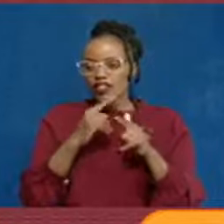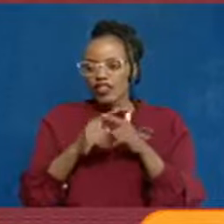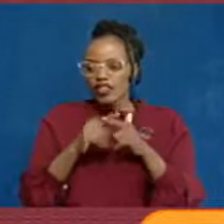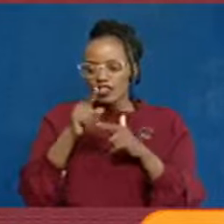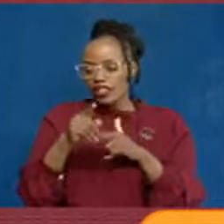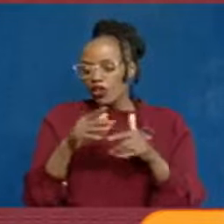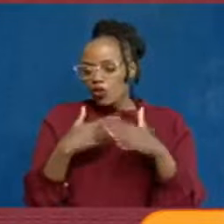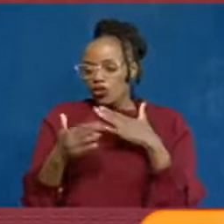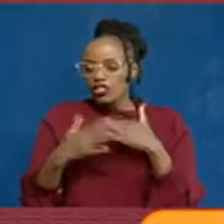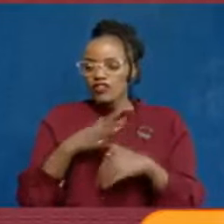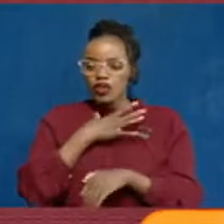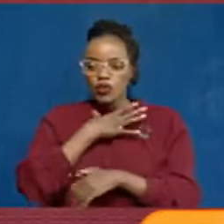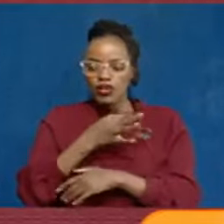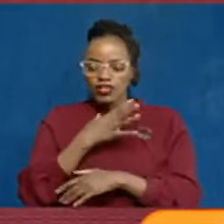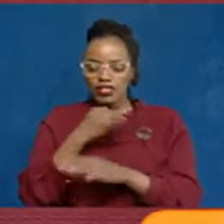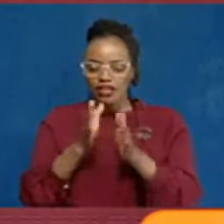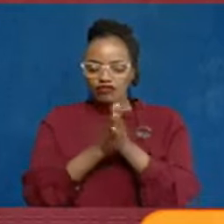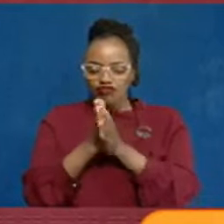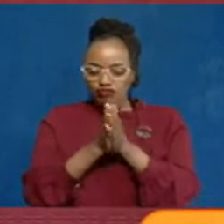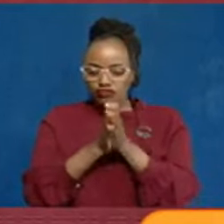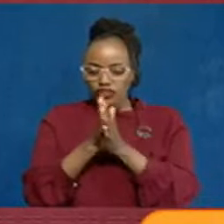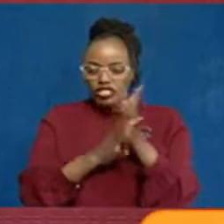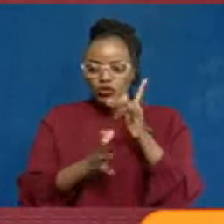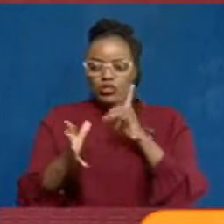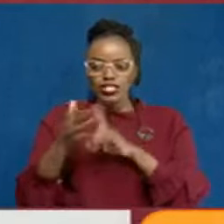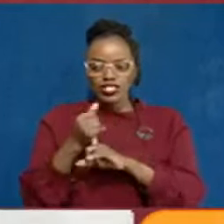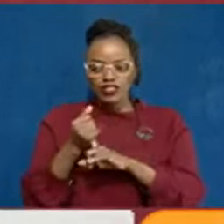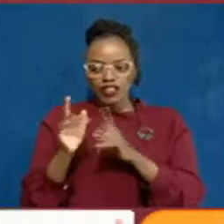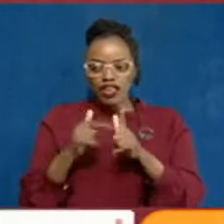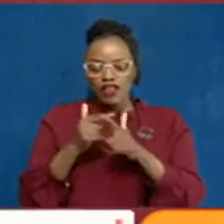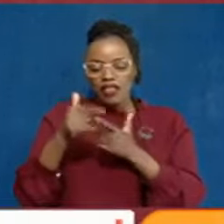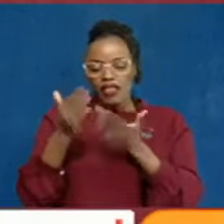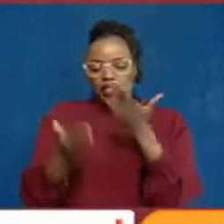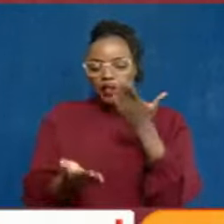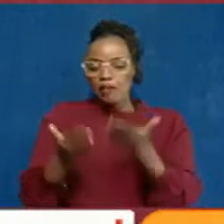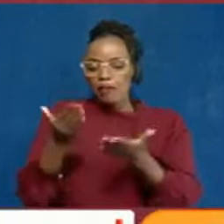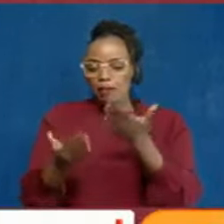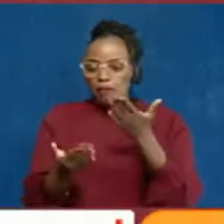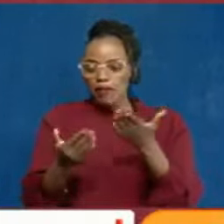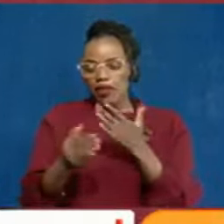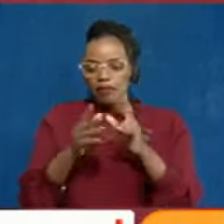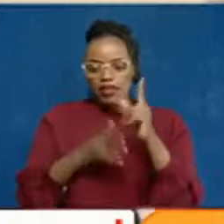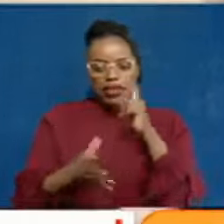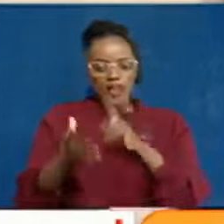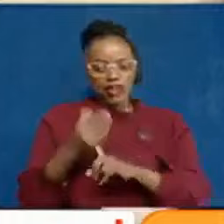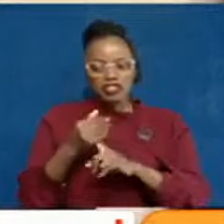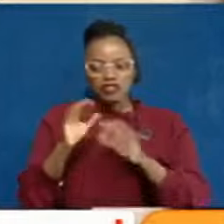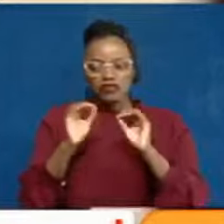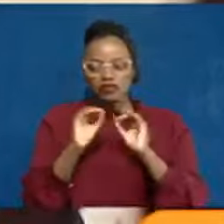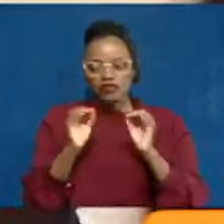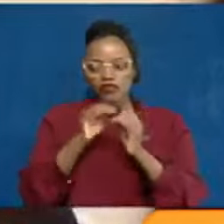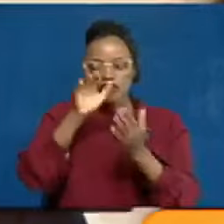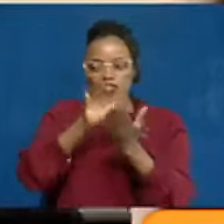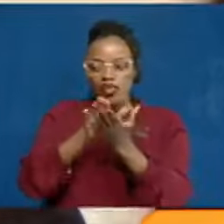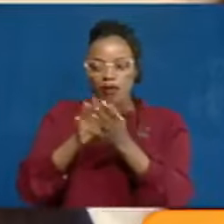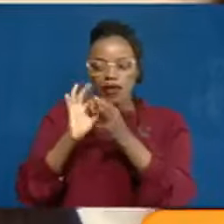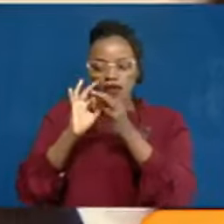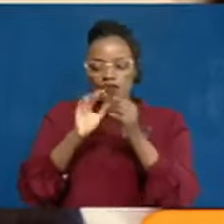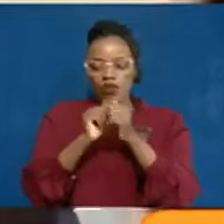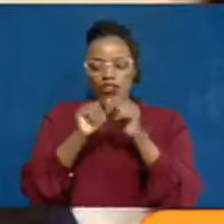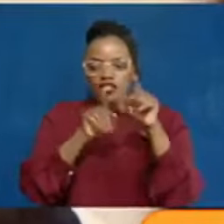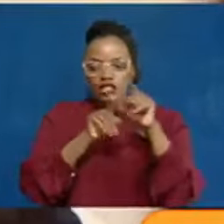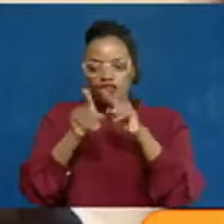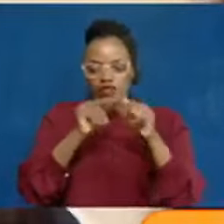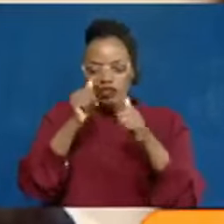we desire and aspire to achieve might not be achieved. The bank's collaboration with Safaricom,